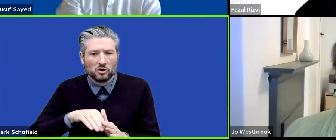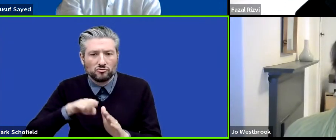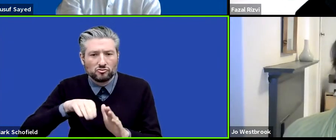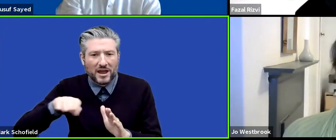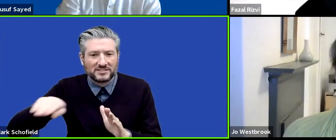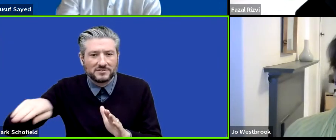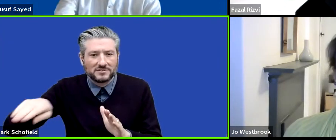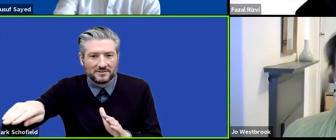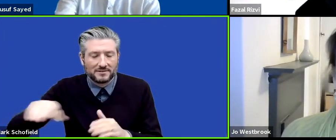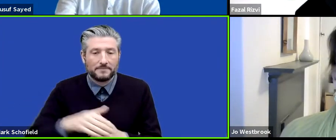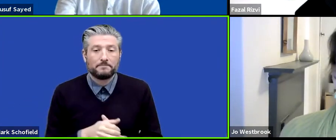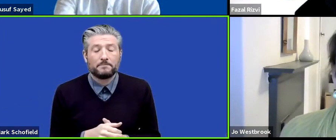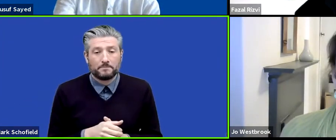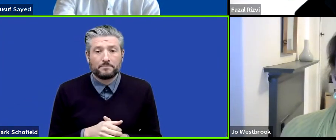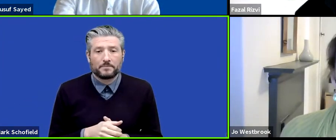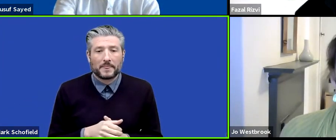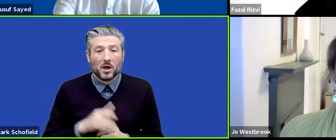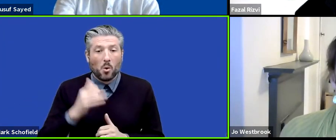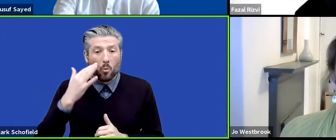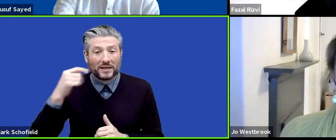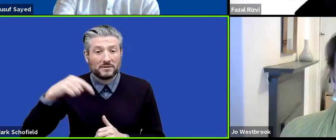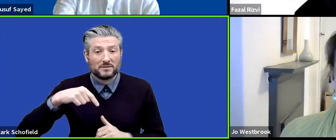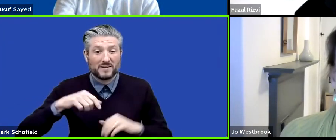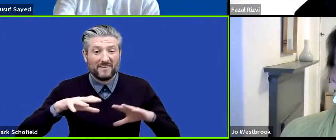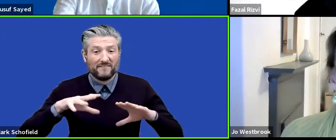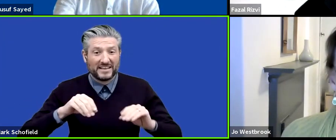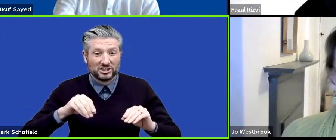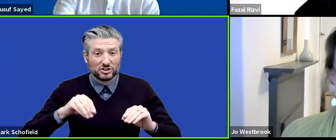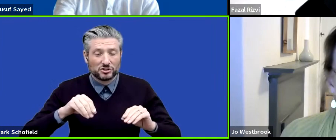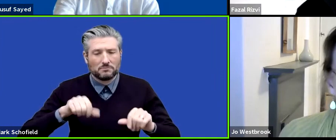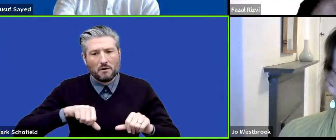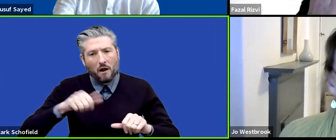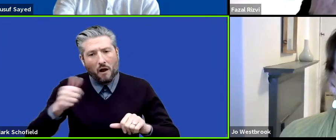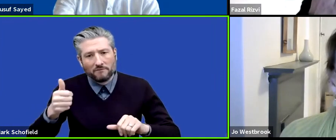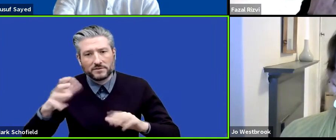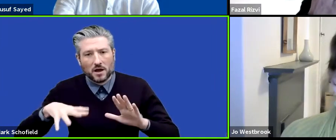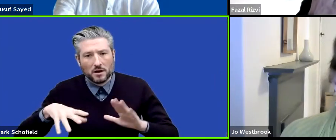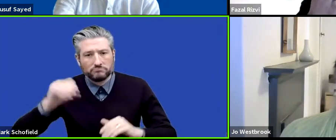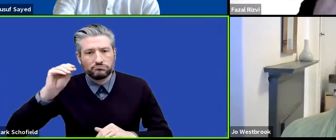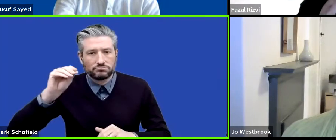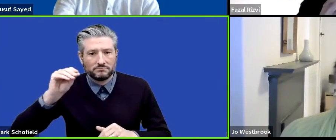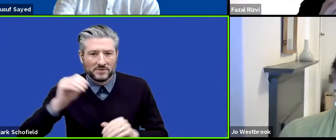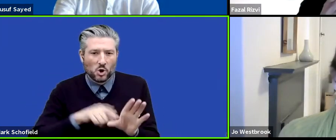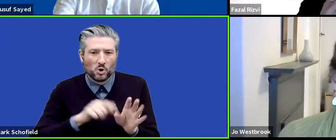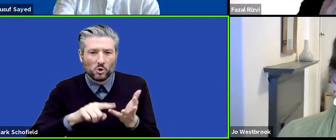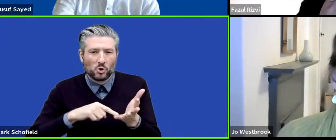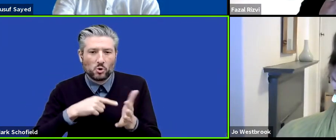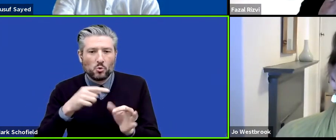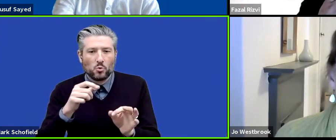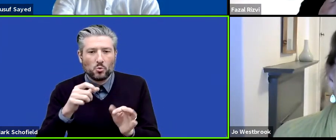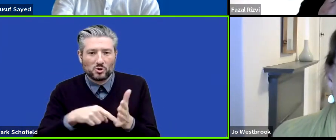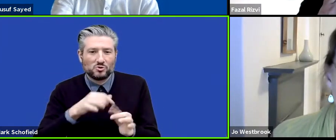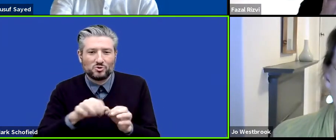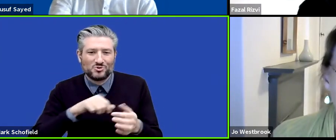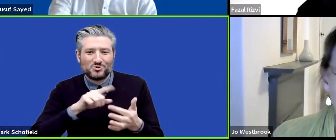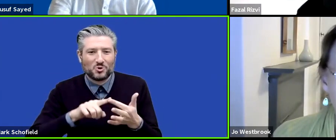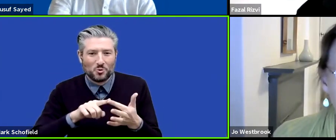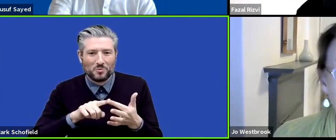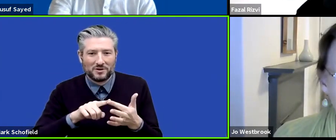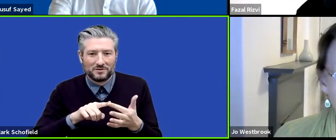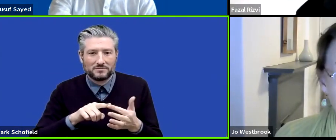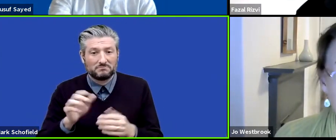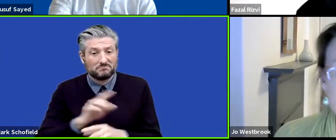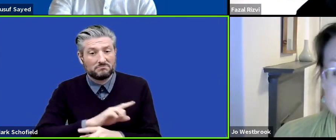event via the IDS website and YouTube. In terms of housekeeping, please would you mute